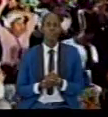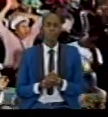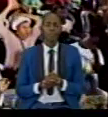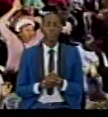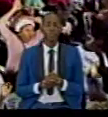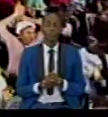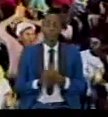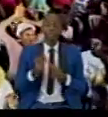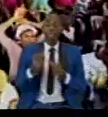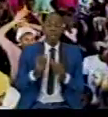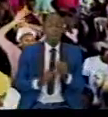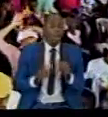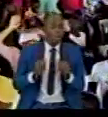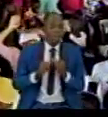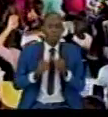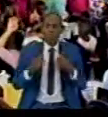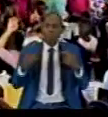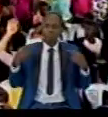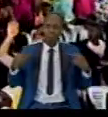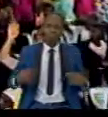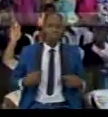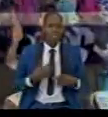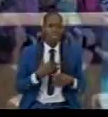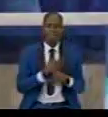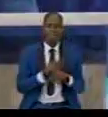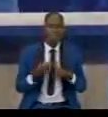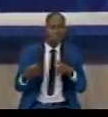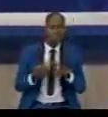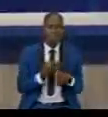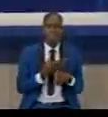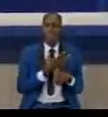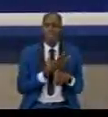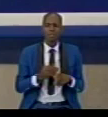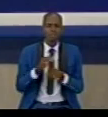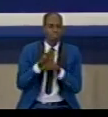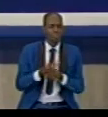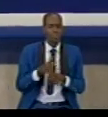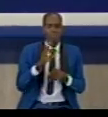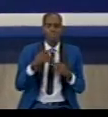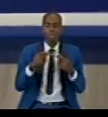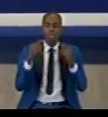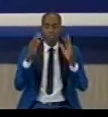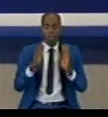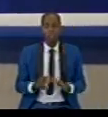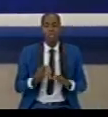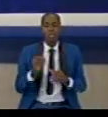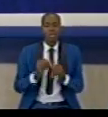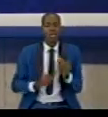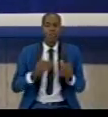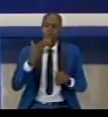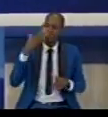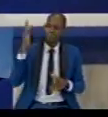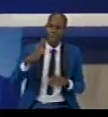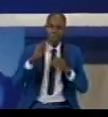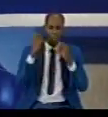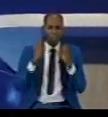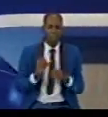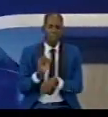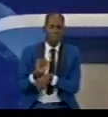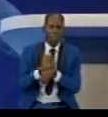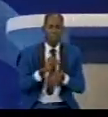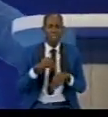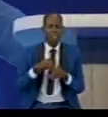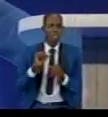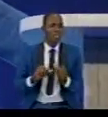every Affliction of the enemy every evil power or preaching in every